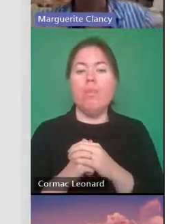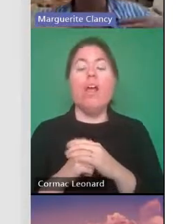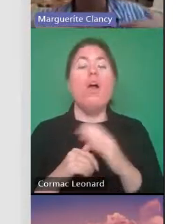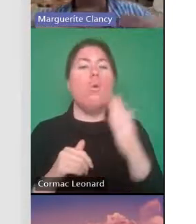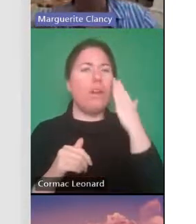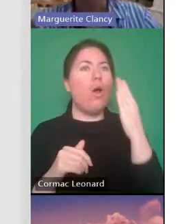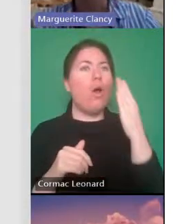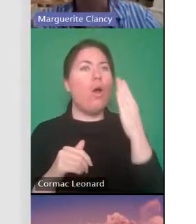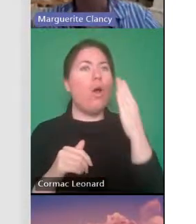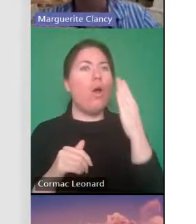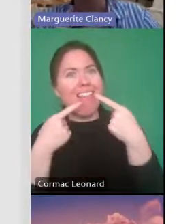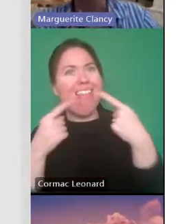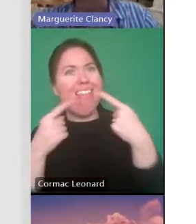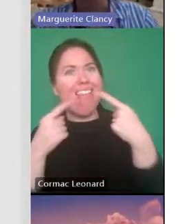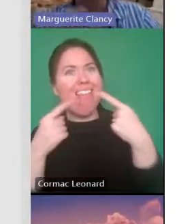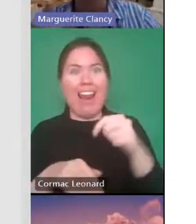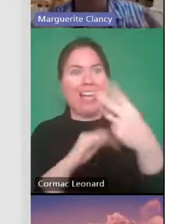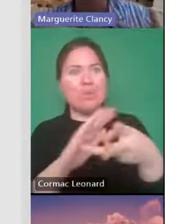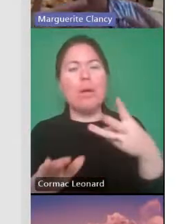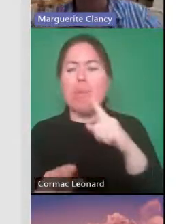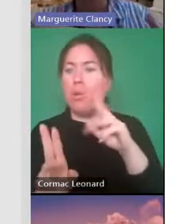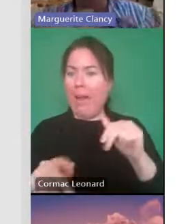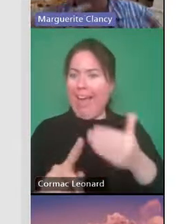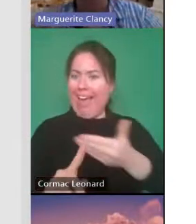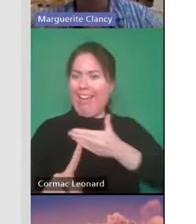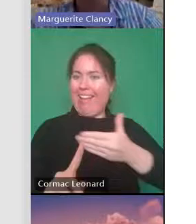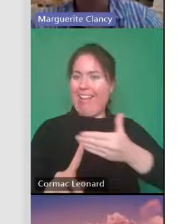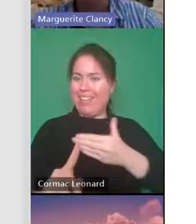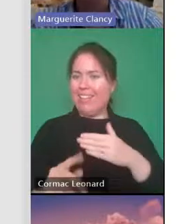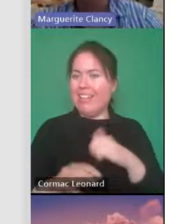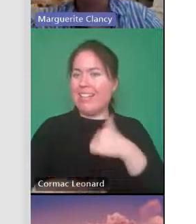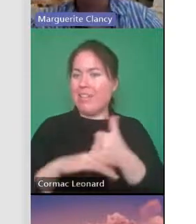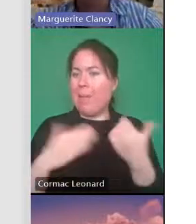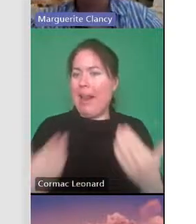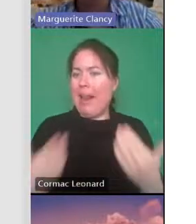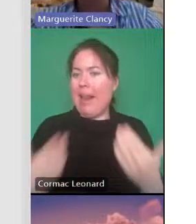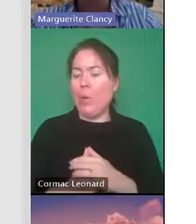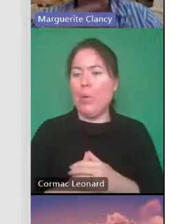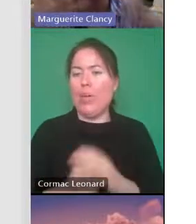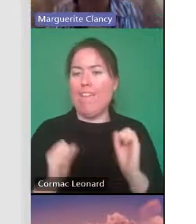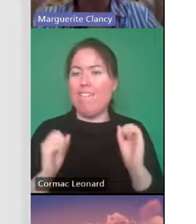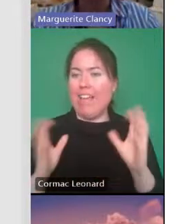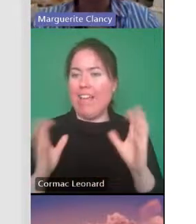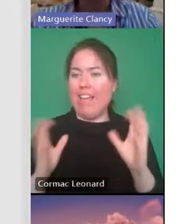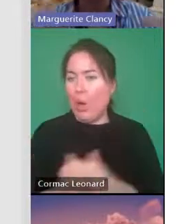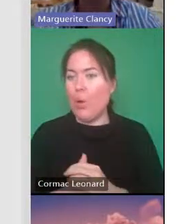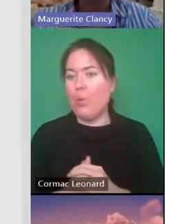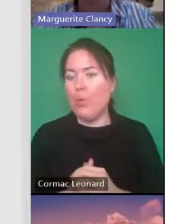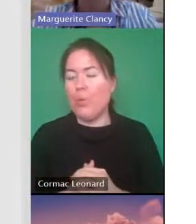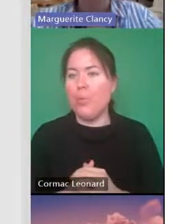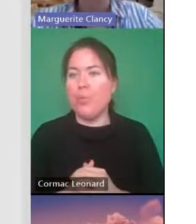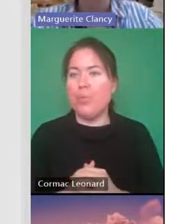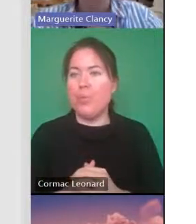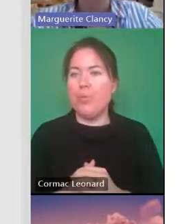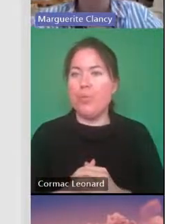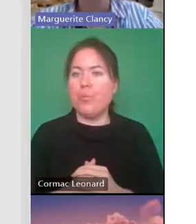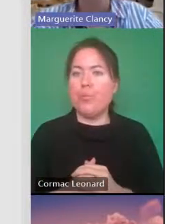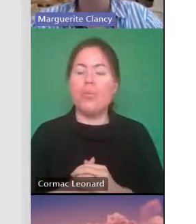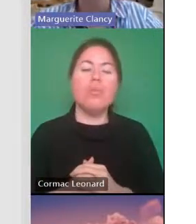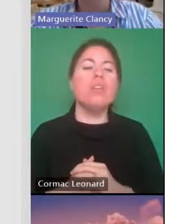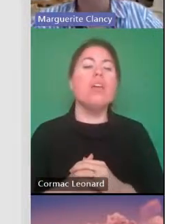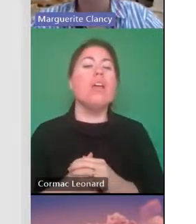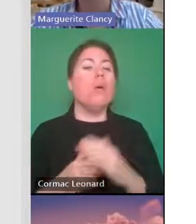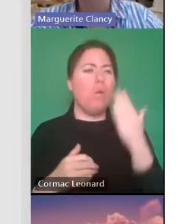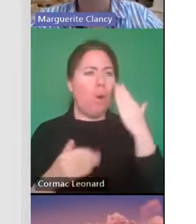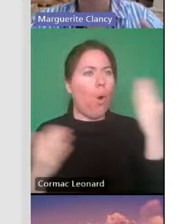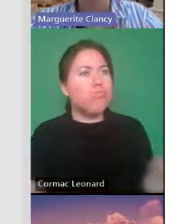next week, there is the ability to be able to. The portal is available now. I suppose it's been widely promoted from next